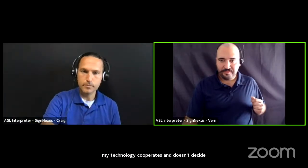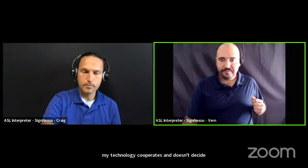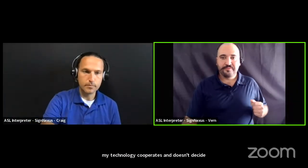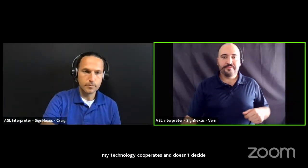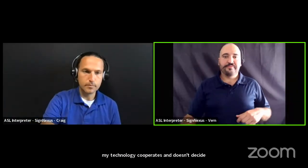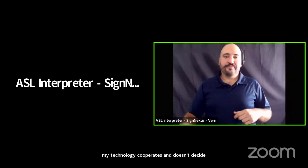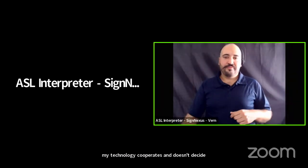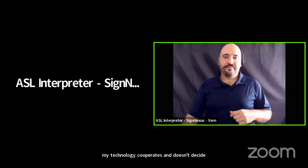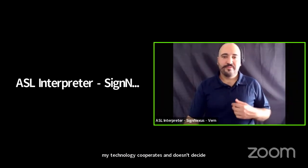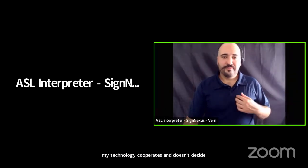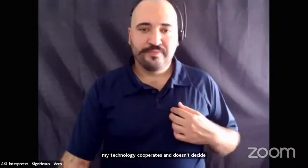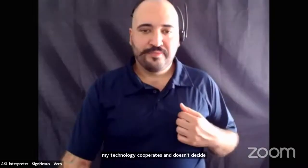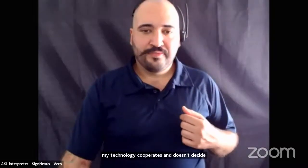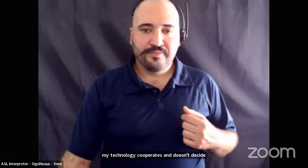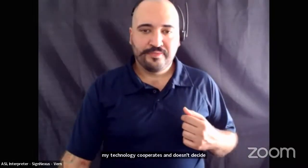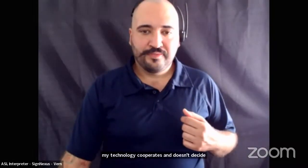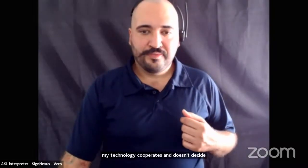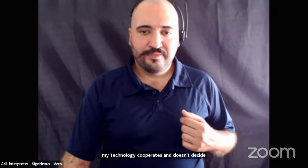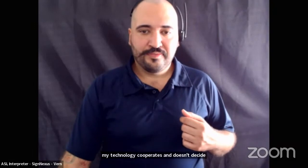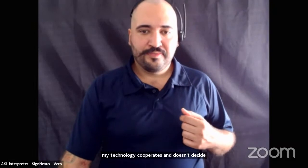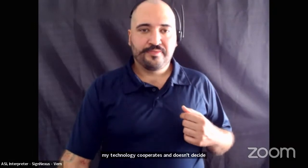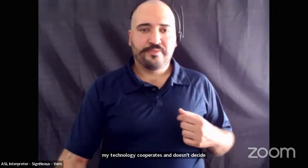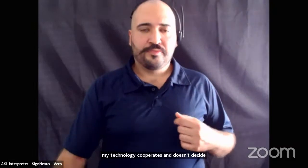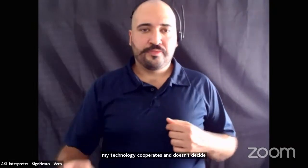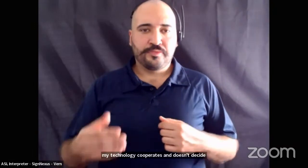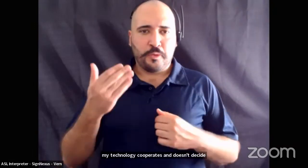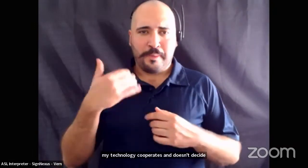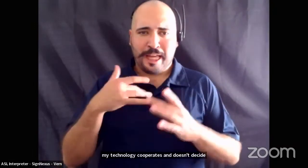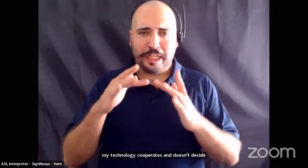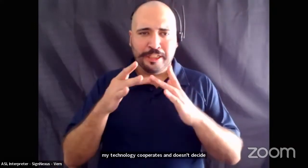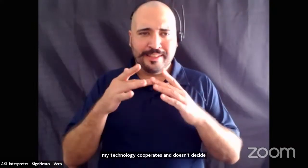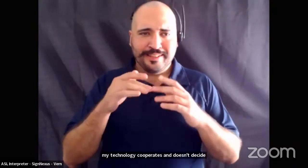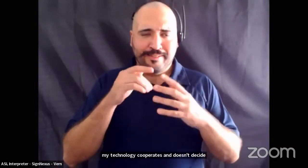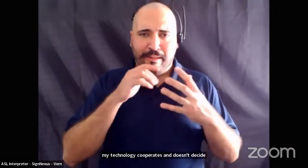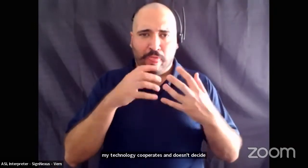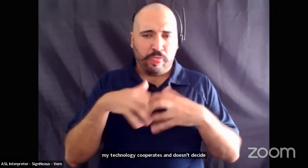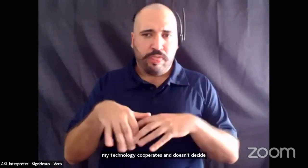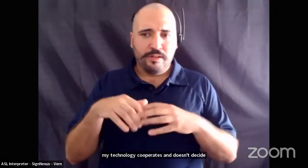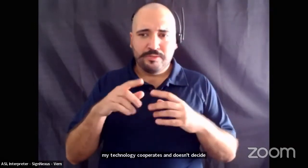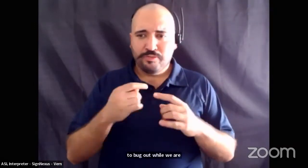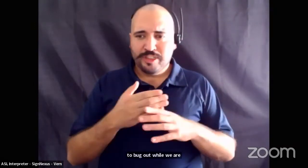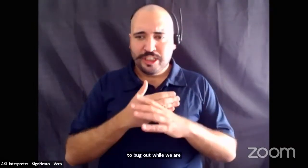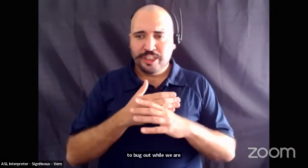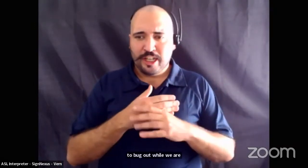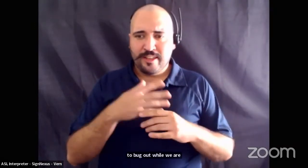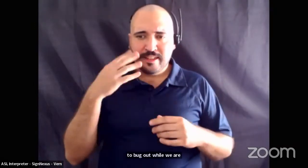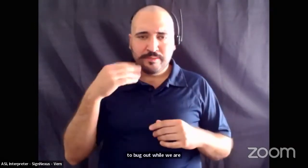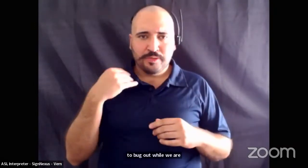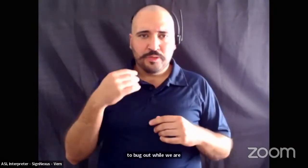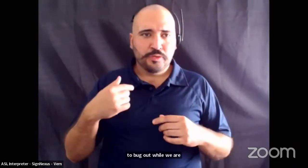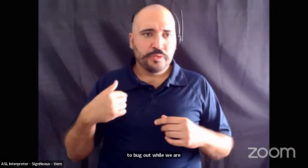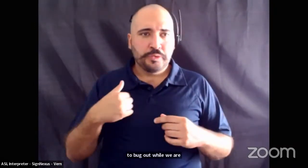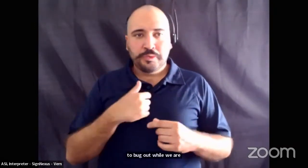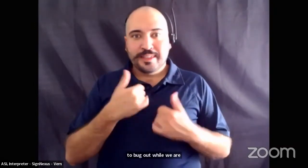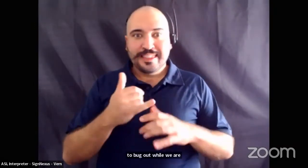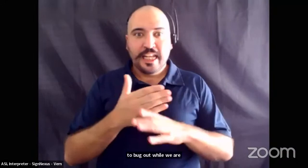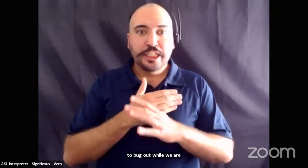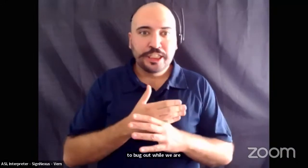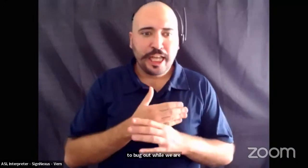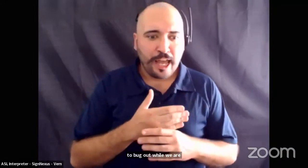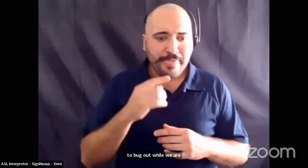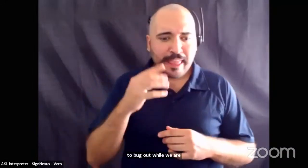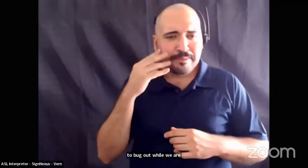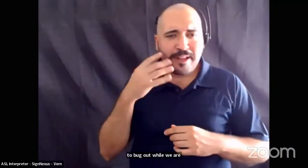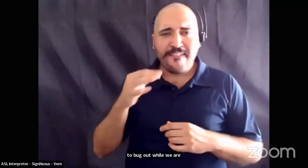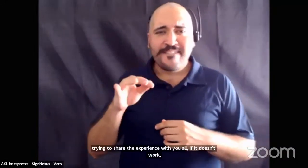are trying to share these experiences with y'all. But if it doesn't work, we're also sharing the experience of inaccessibility,